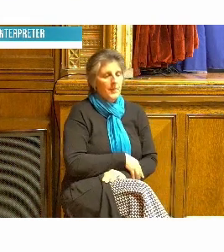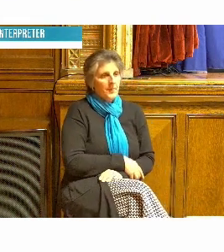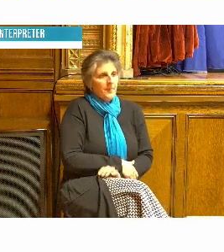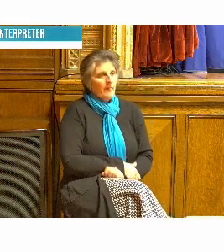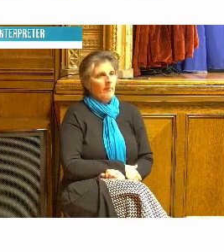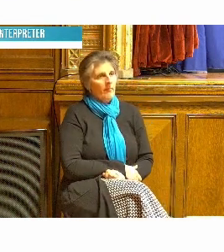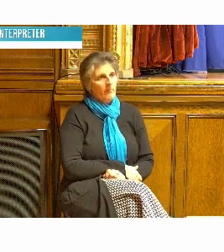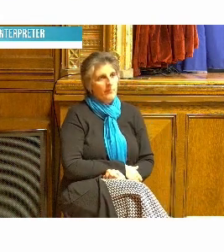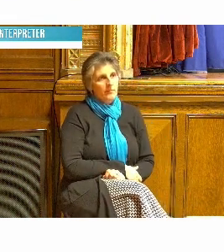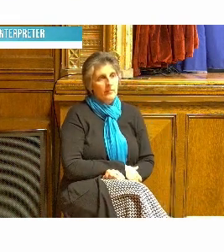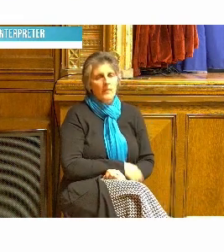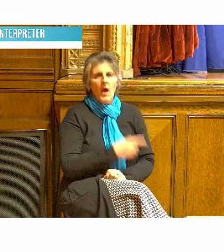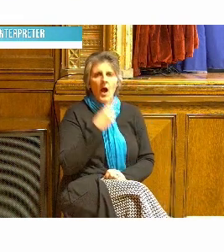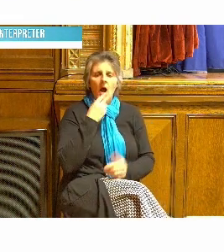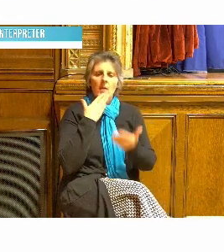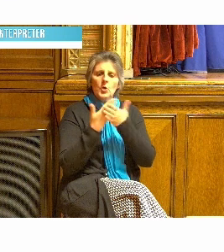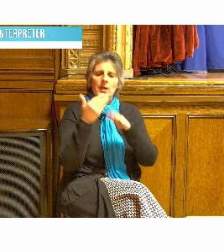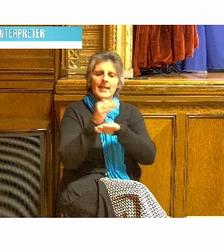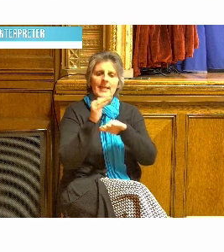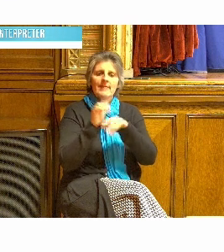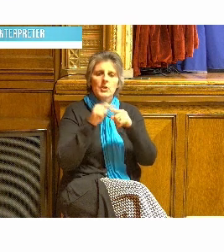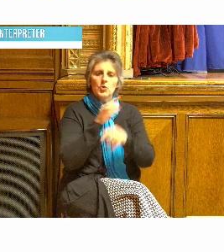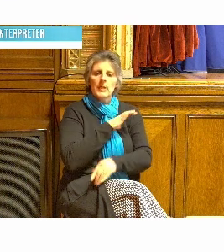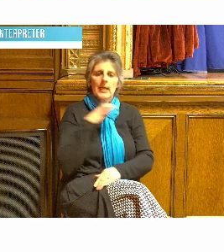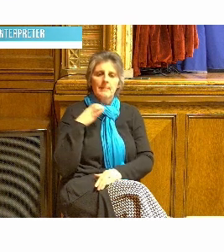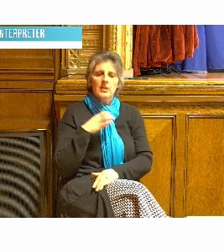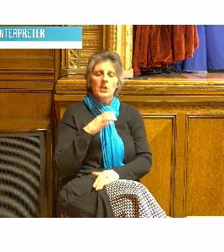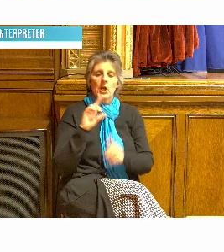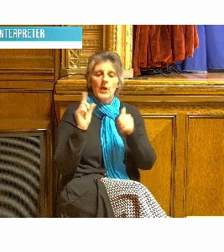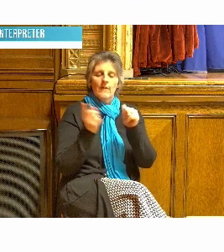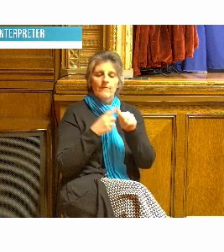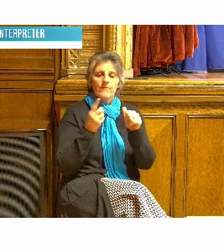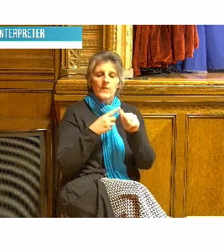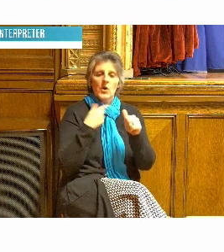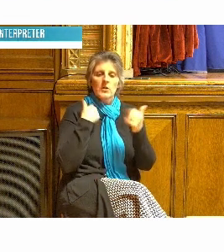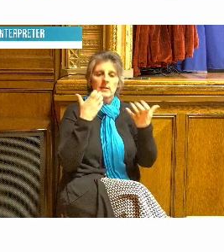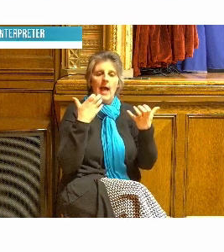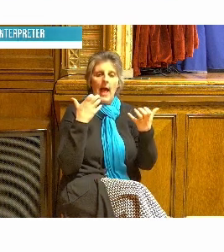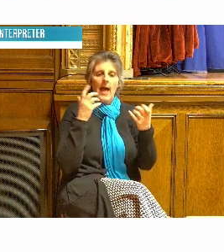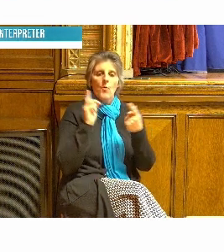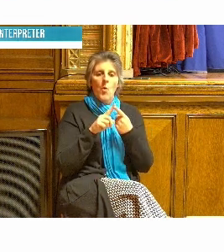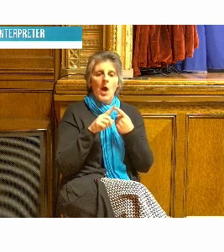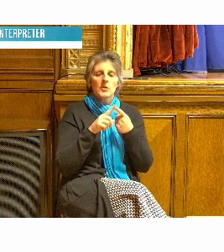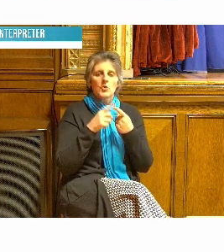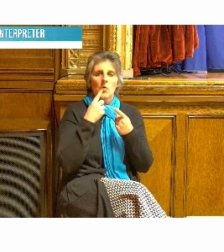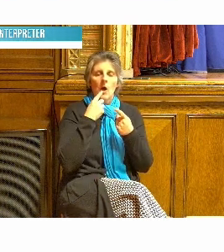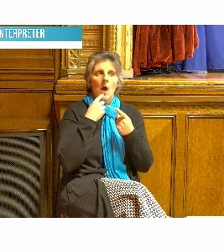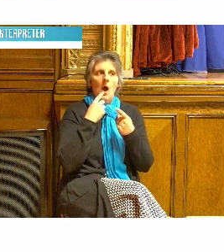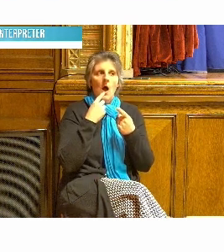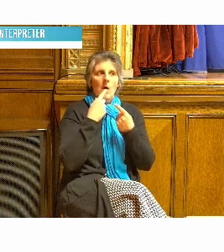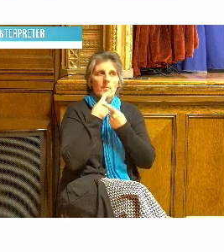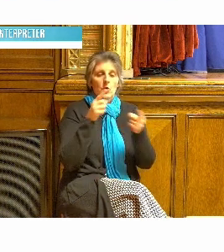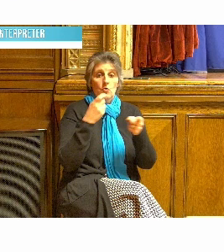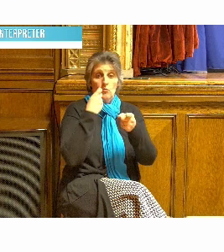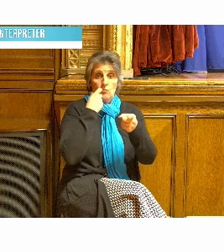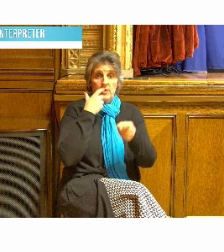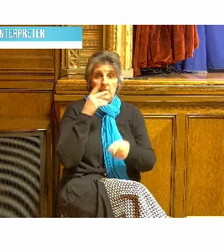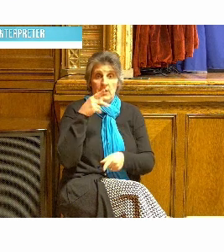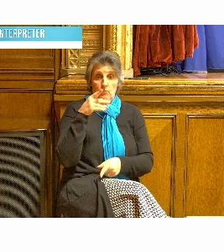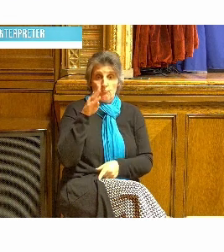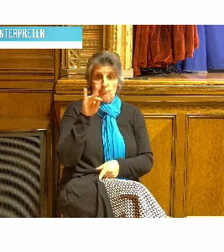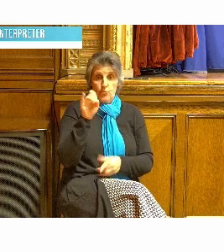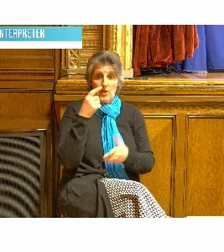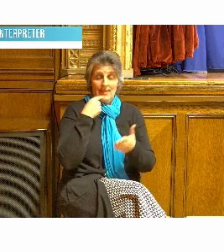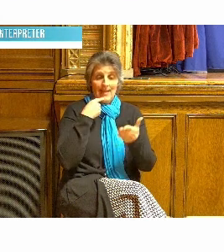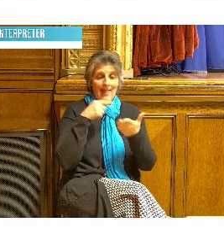Good evening to the commission. First, I'd like to conclude what Brooke said, that